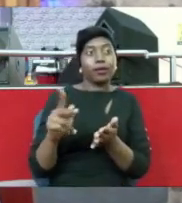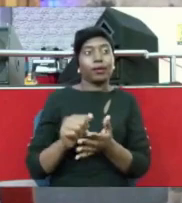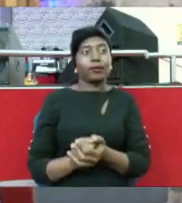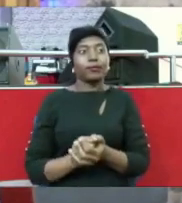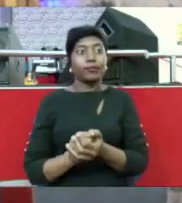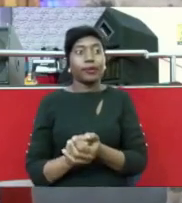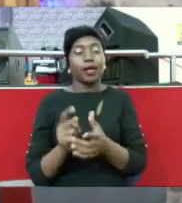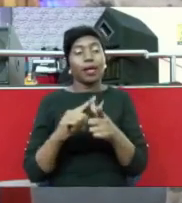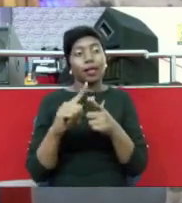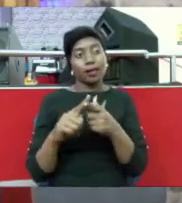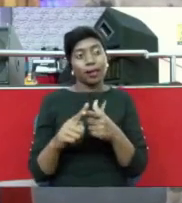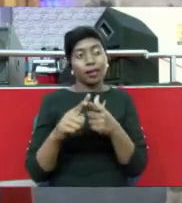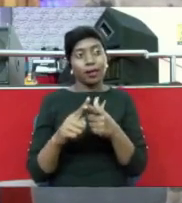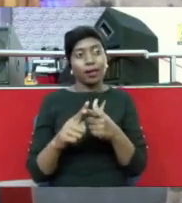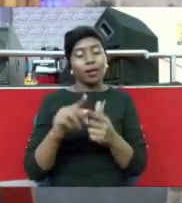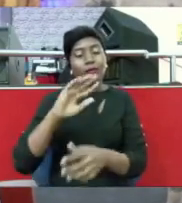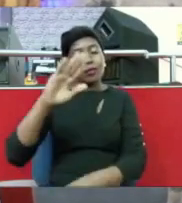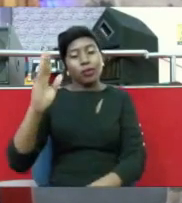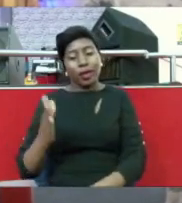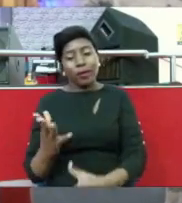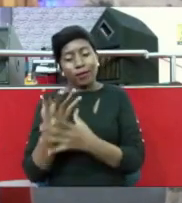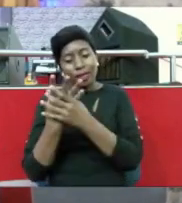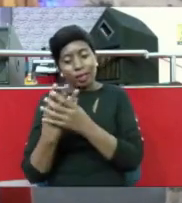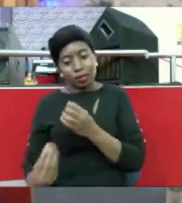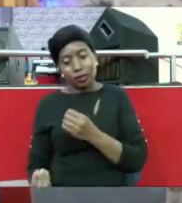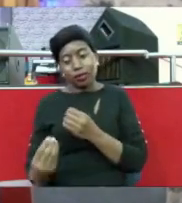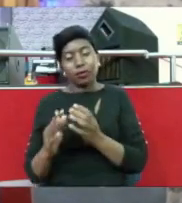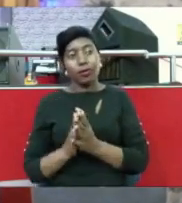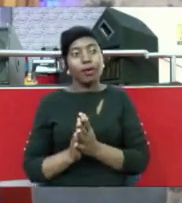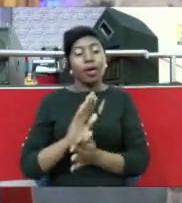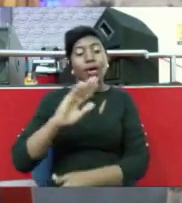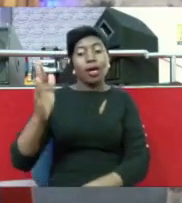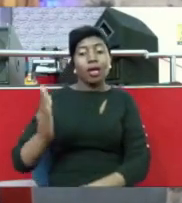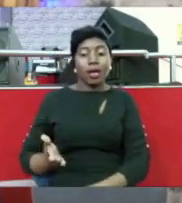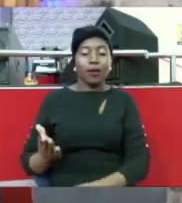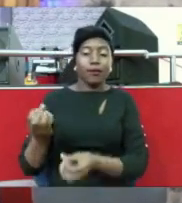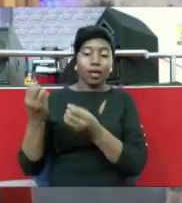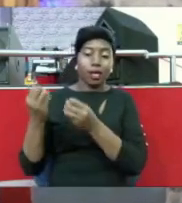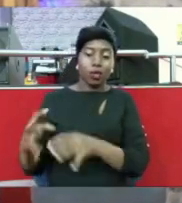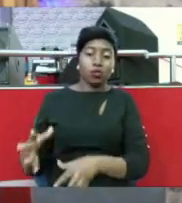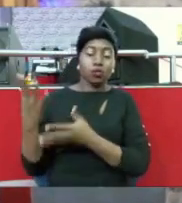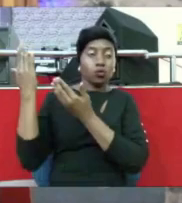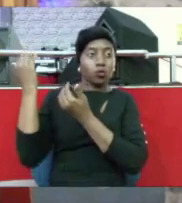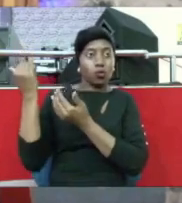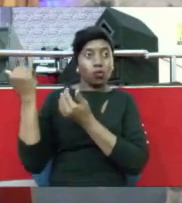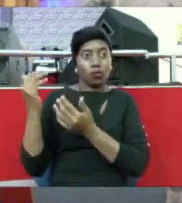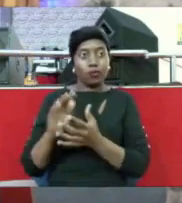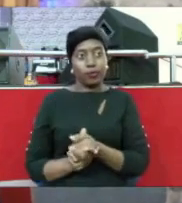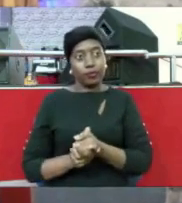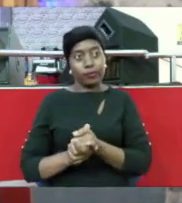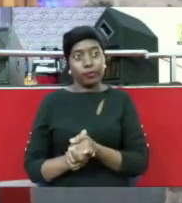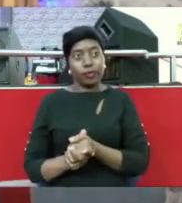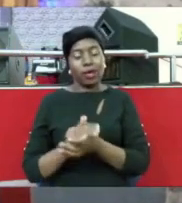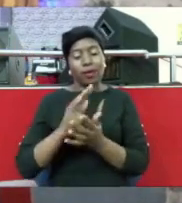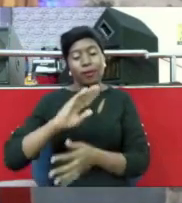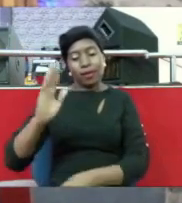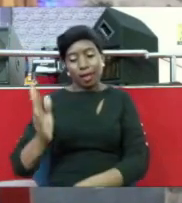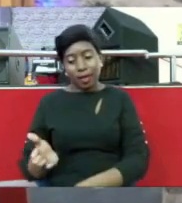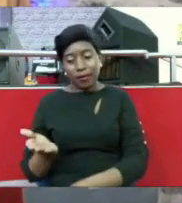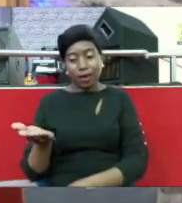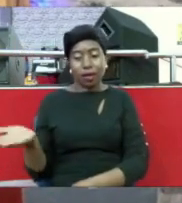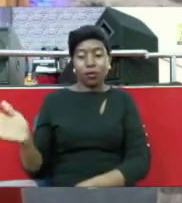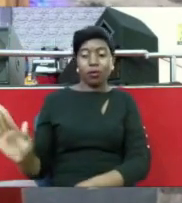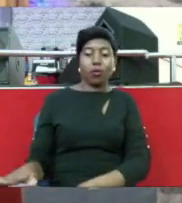then never give up. Na usikate tamaa. Never let up. Na usiachilie. Never back up. Na usirudi nyuma. Never shut up.